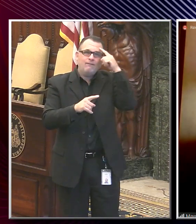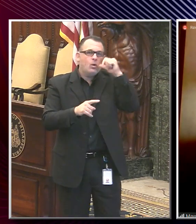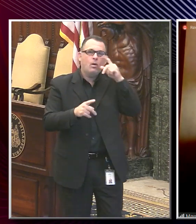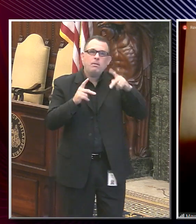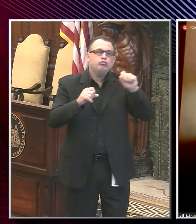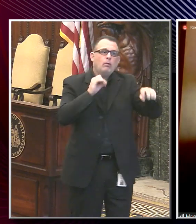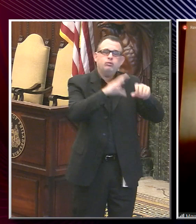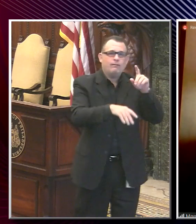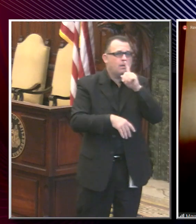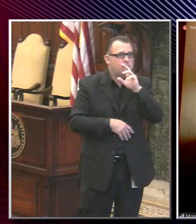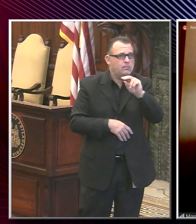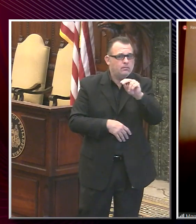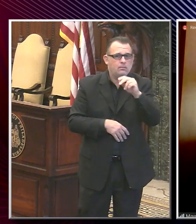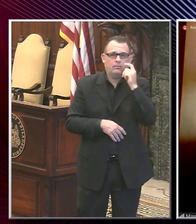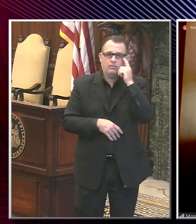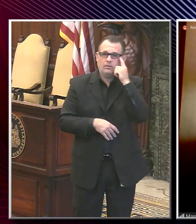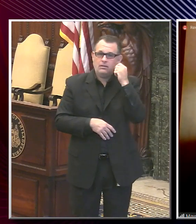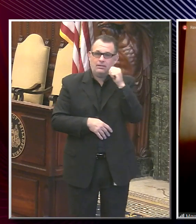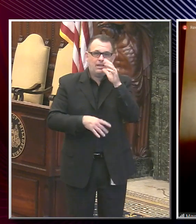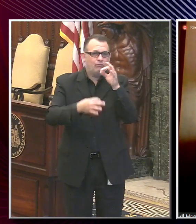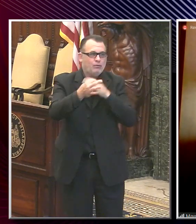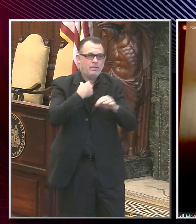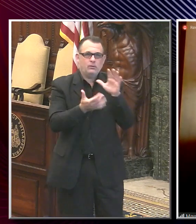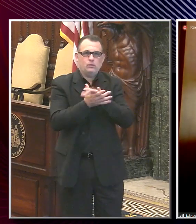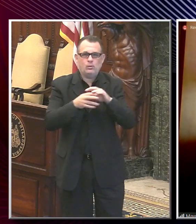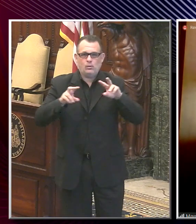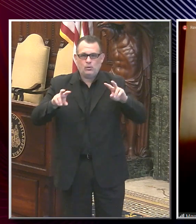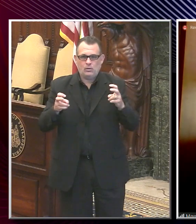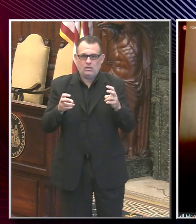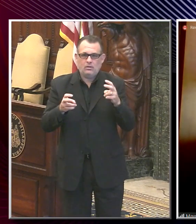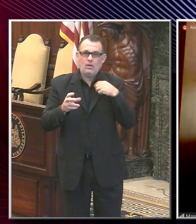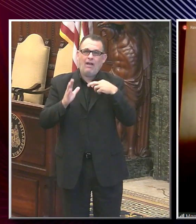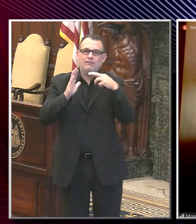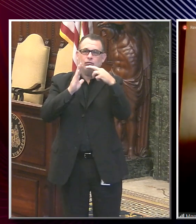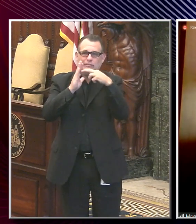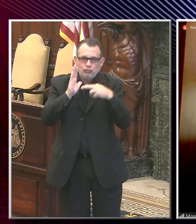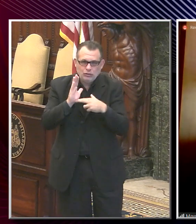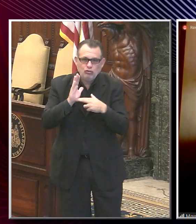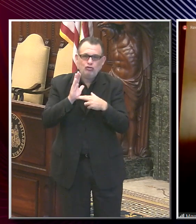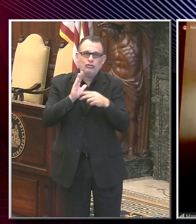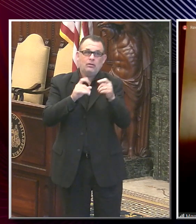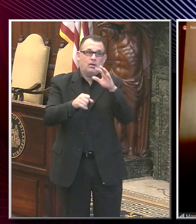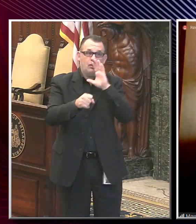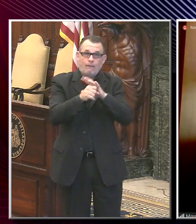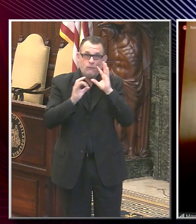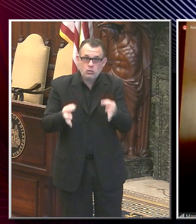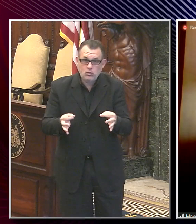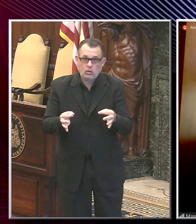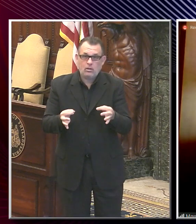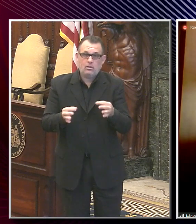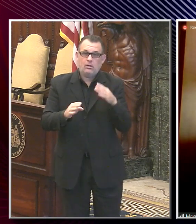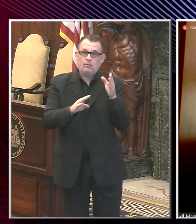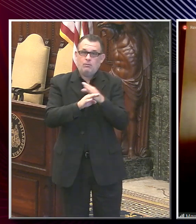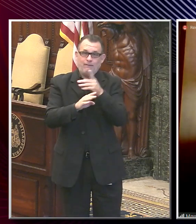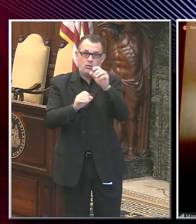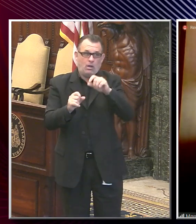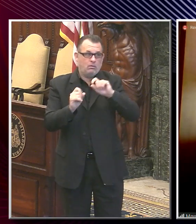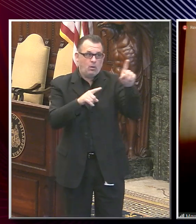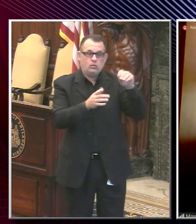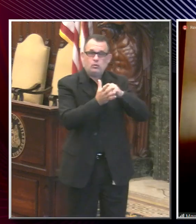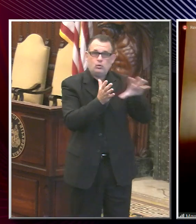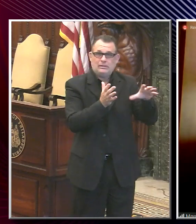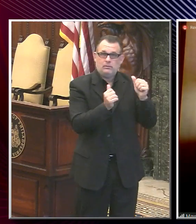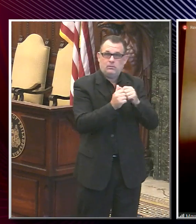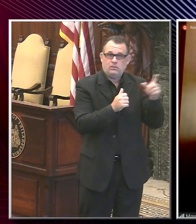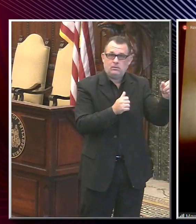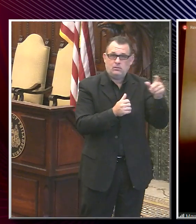they a replacement for schools. Families will have to register and receive confirmation before they can bring their student to an access center. And in